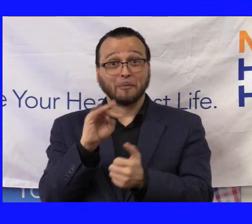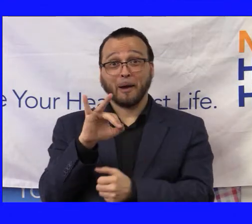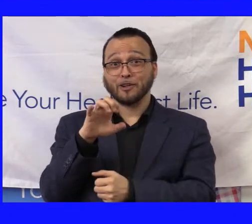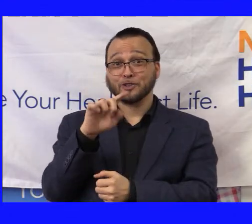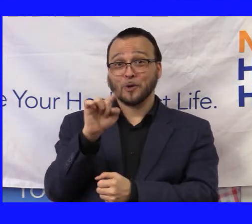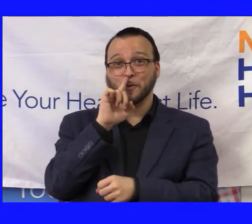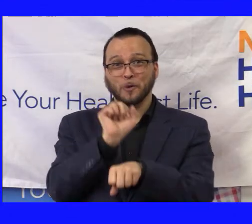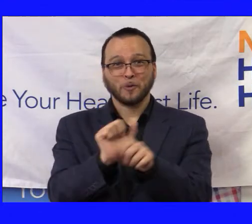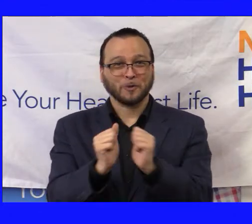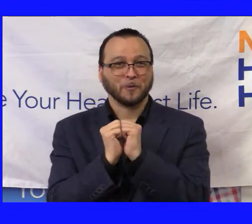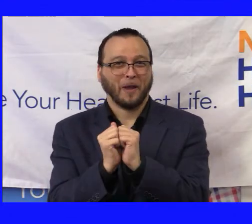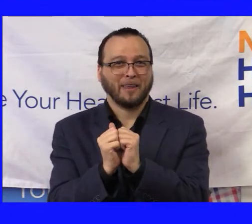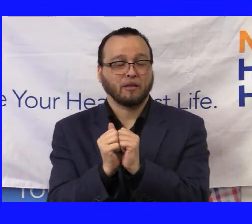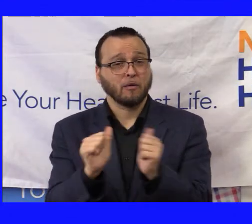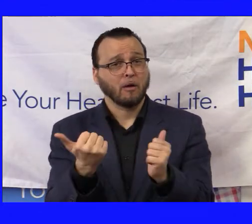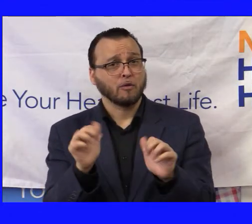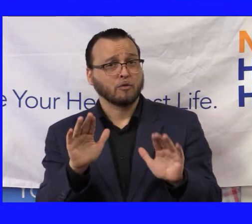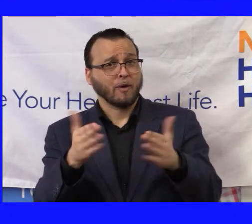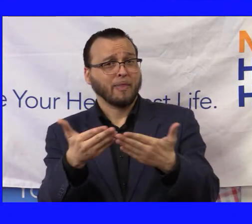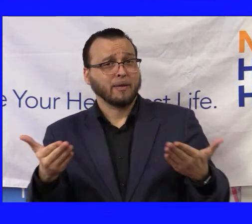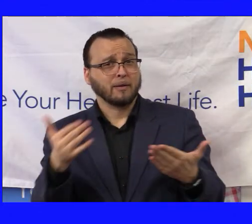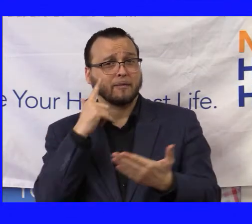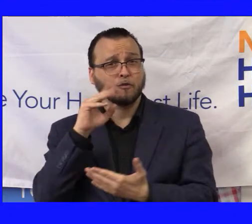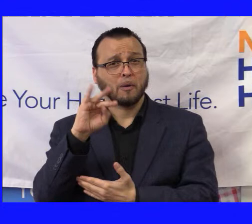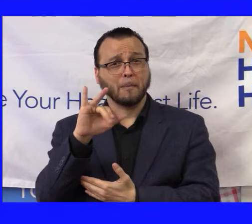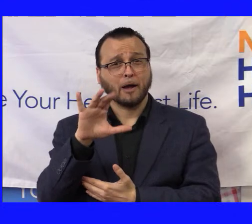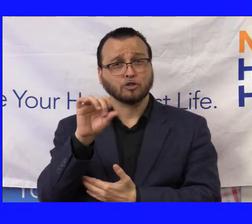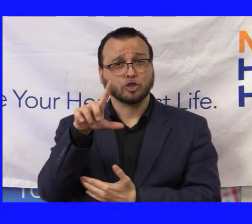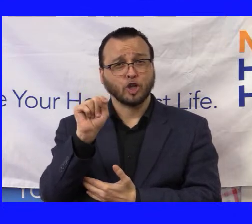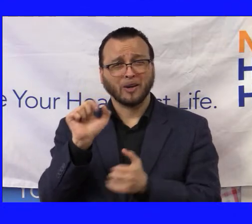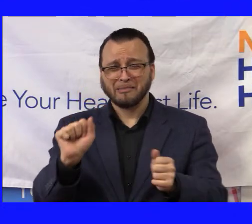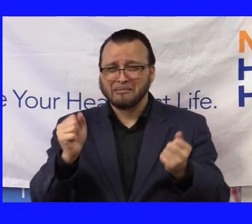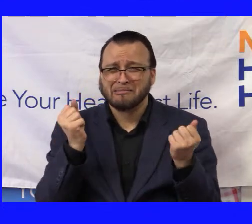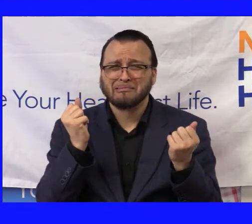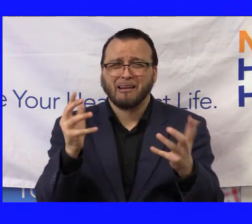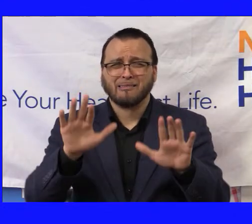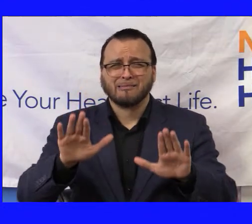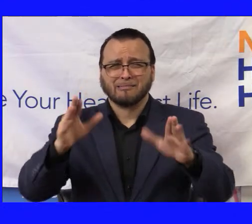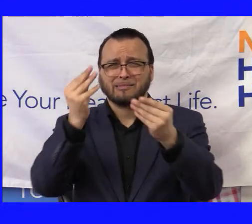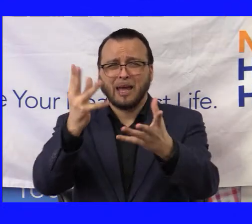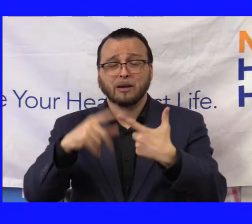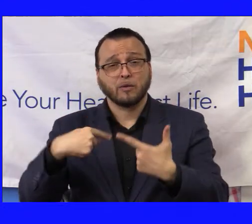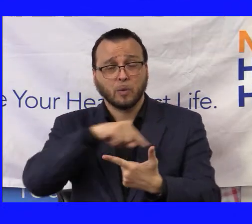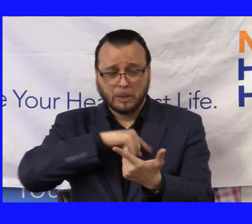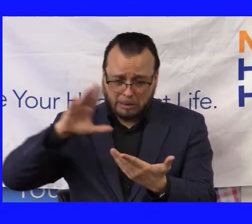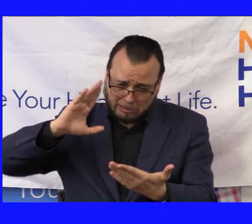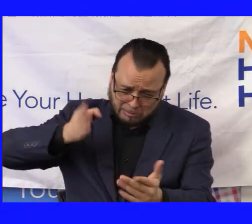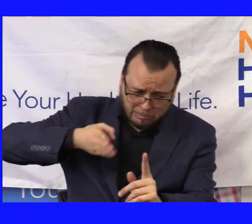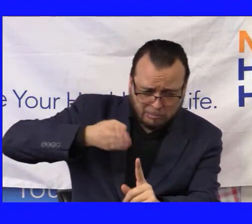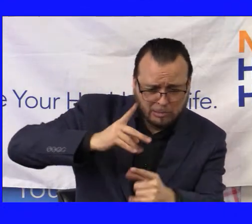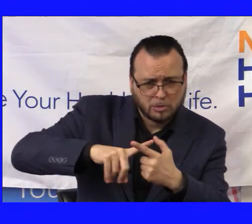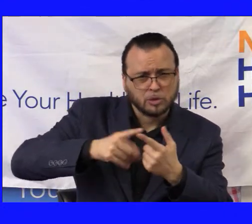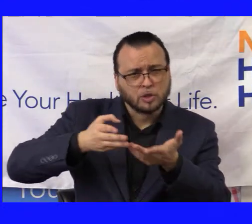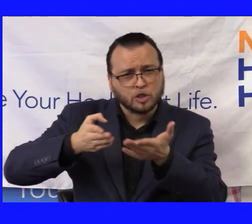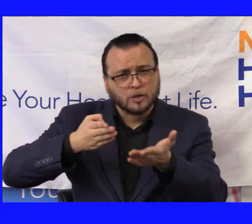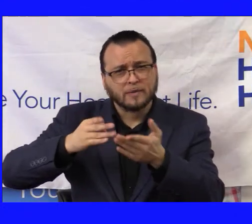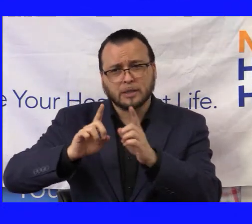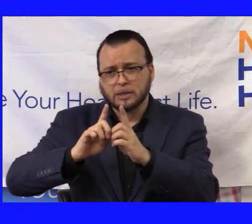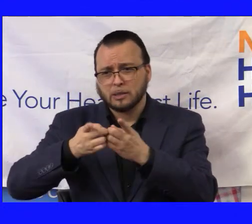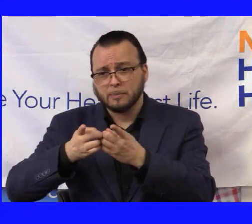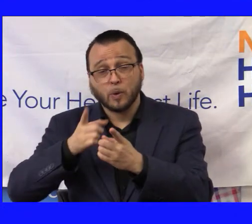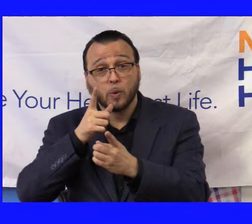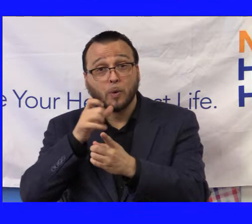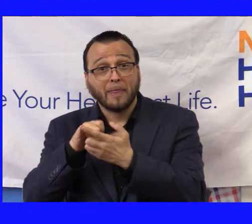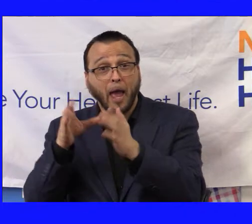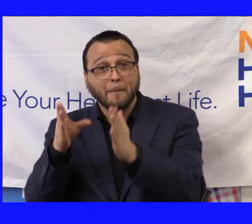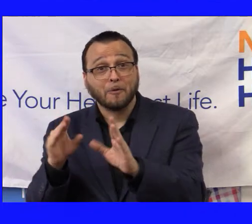together. The great thing about MyChart is that it has incredible data that we can drill down to a service, to department, and then to a provider. So it